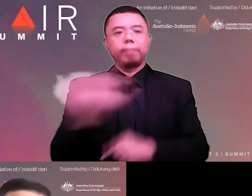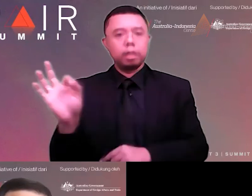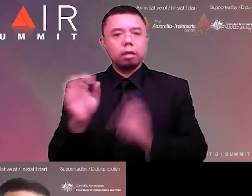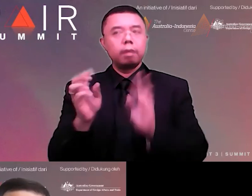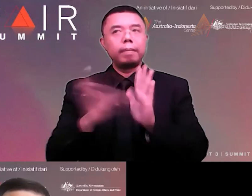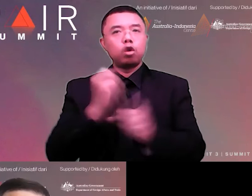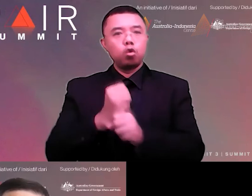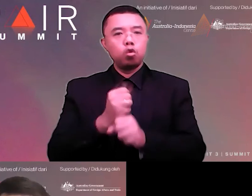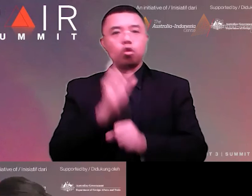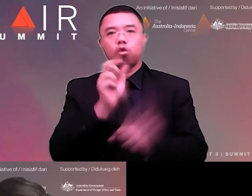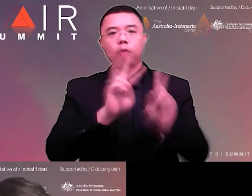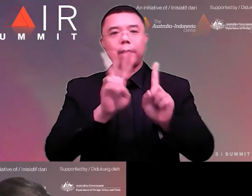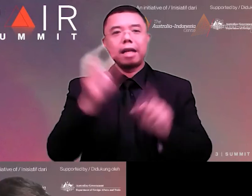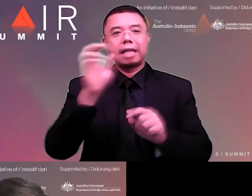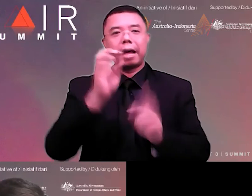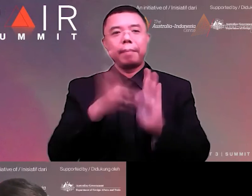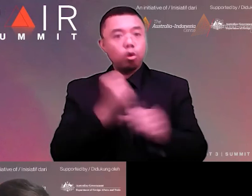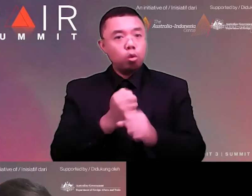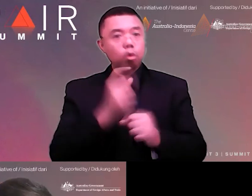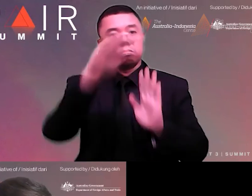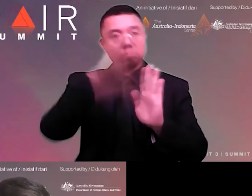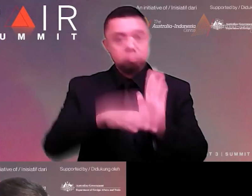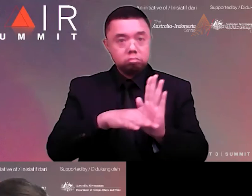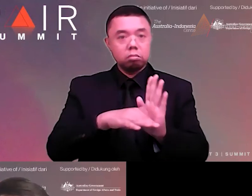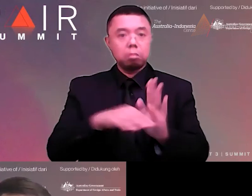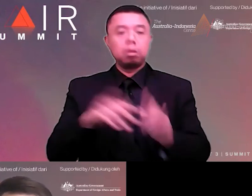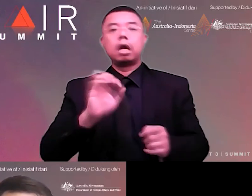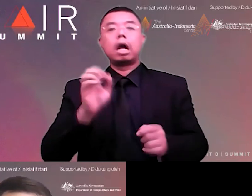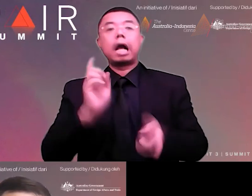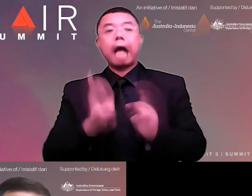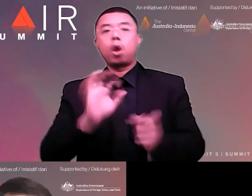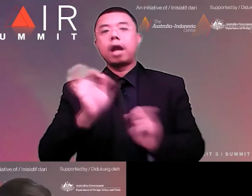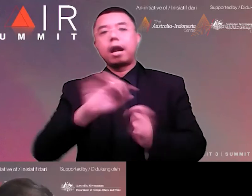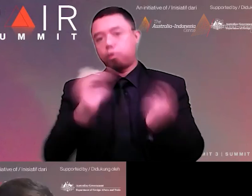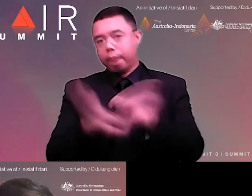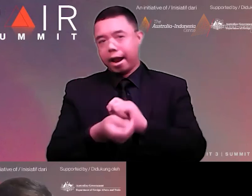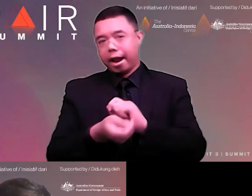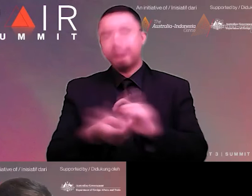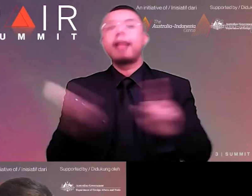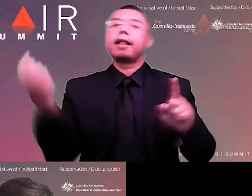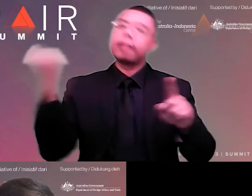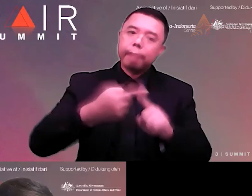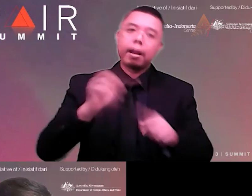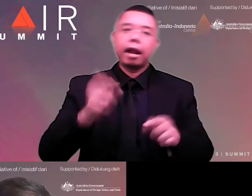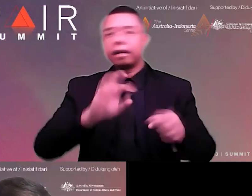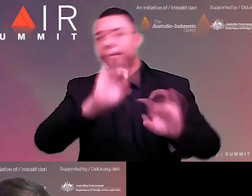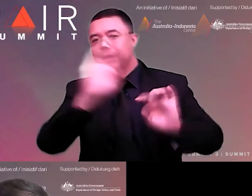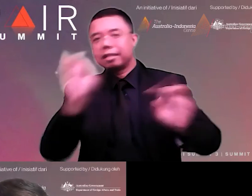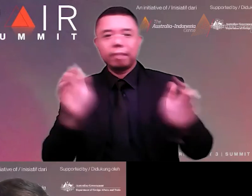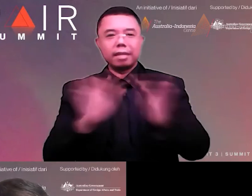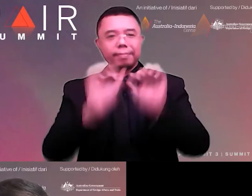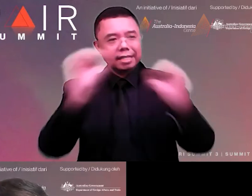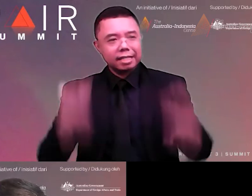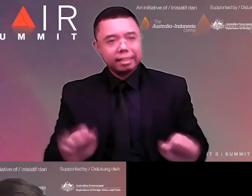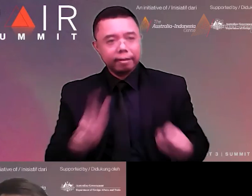further policy change. We then explore with a range of scenarios what would happen if we relax